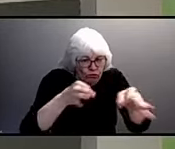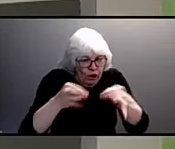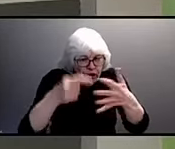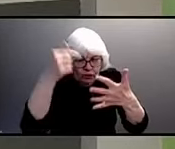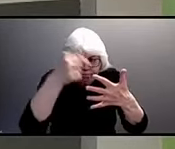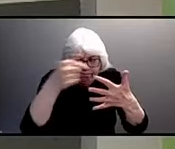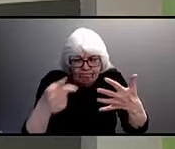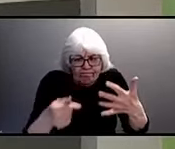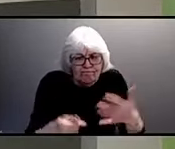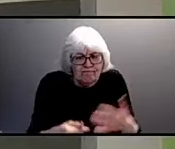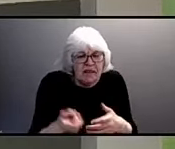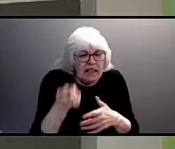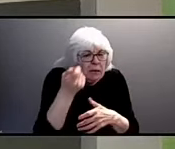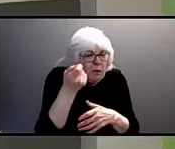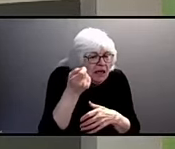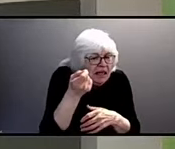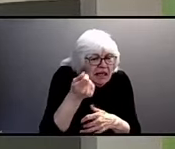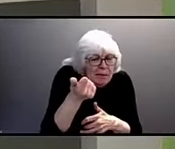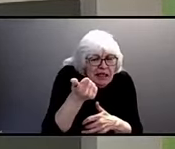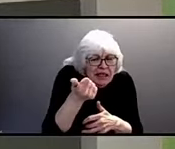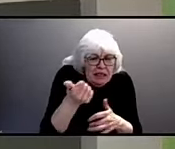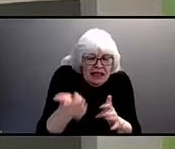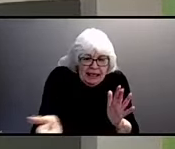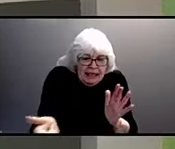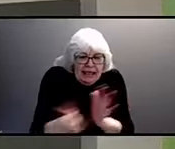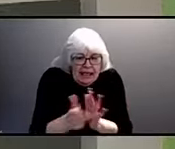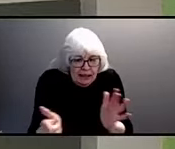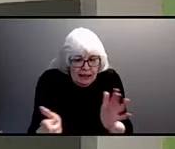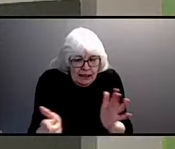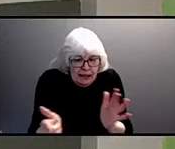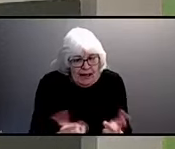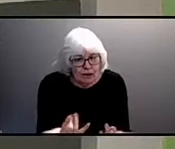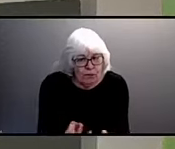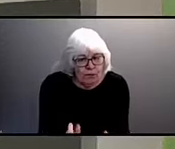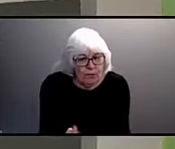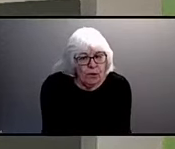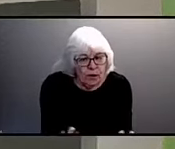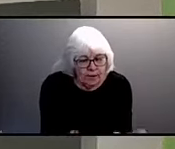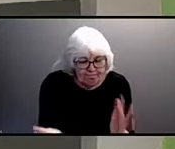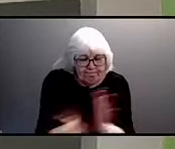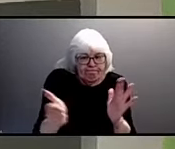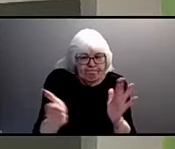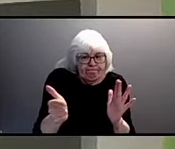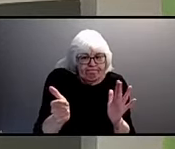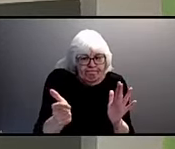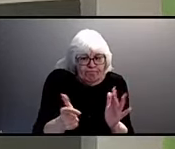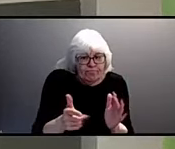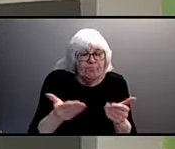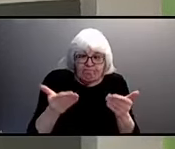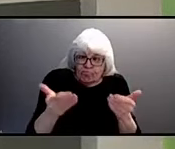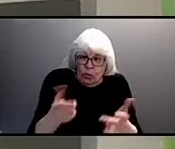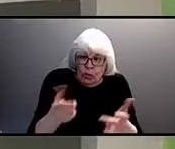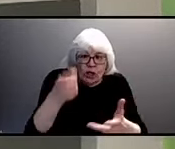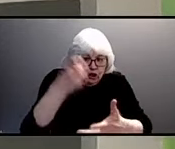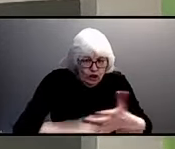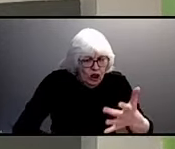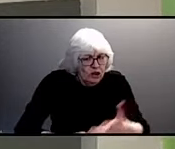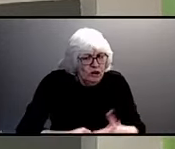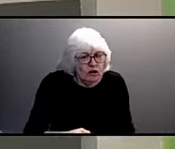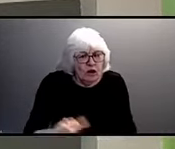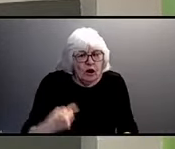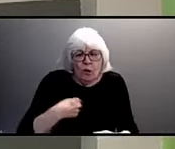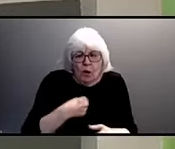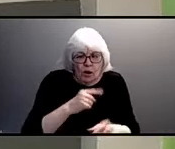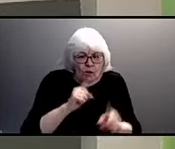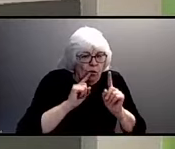of illegal burns where we're pursuing charges. So we are responding. Last night, for